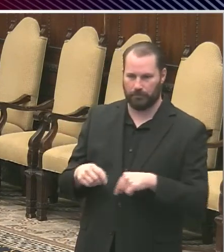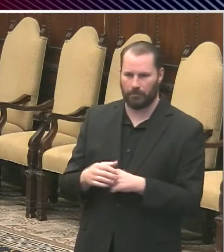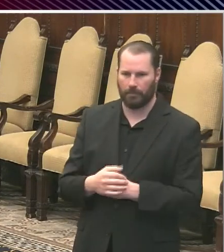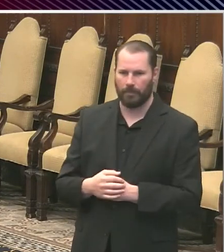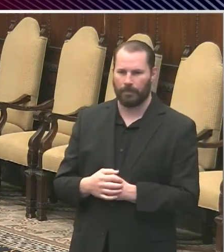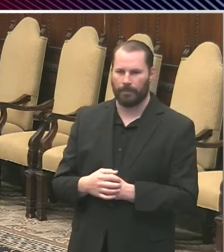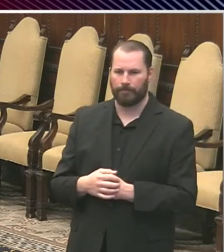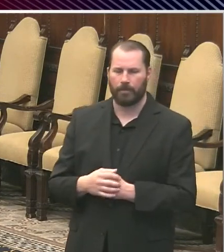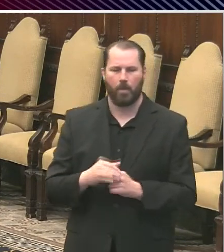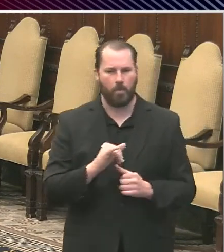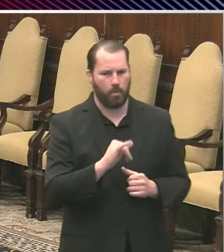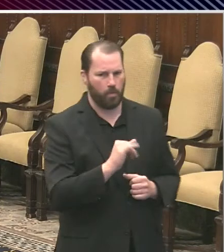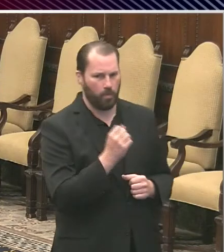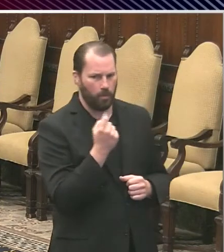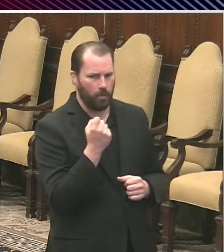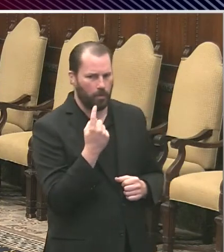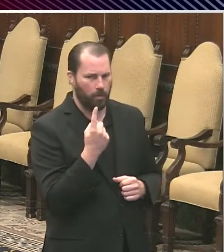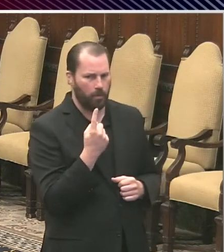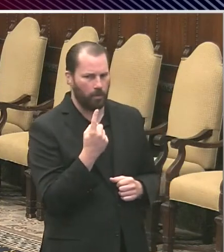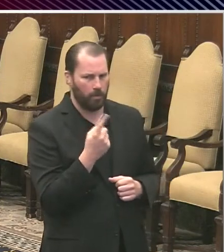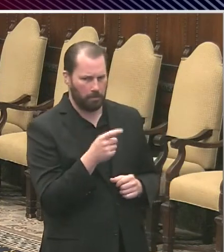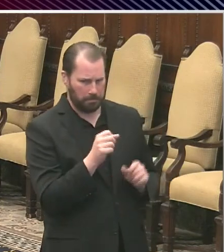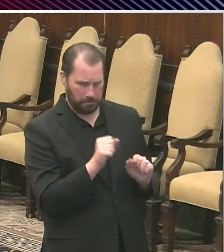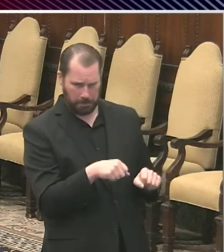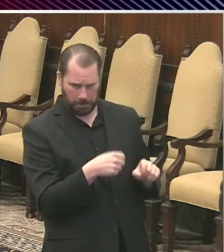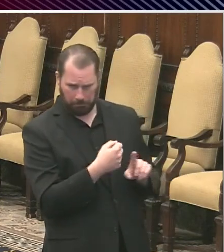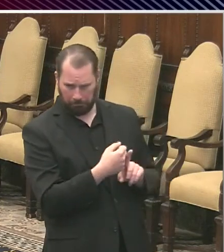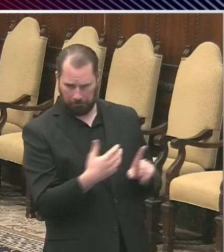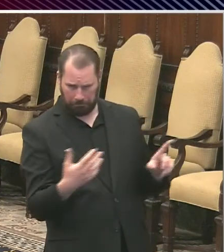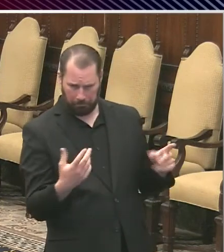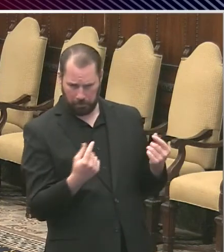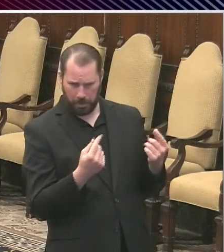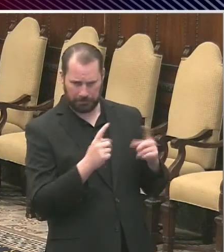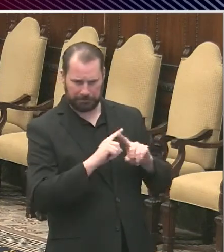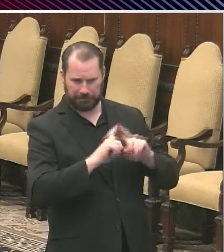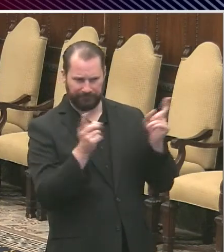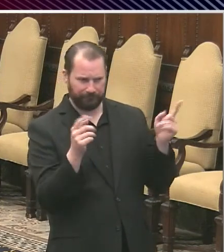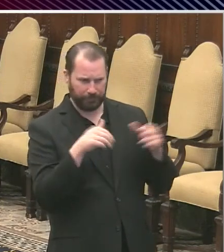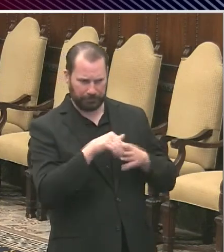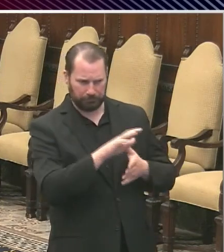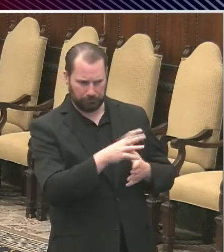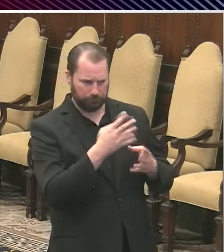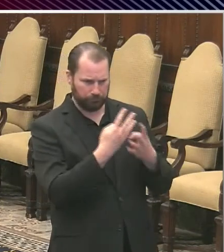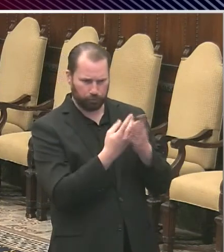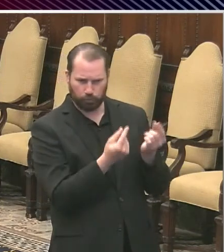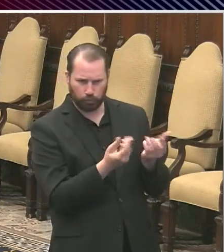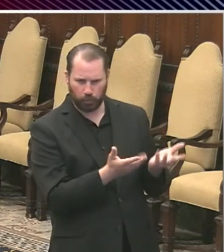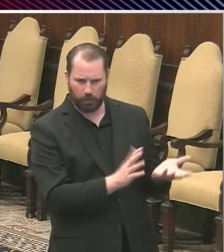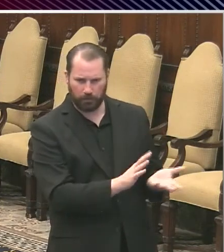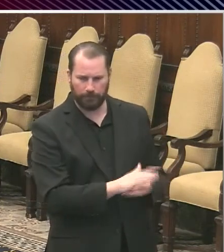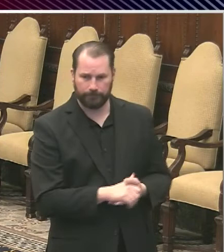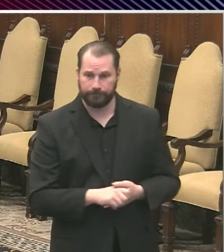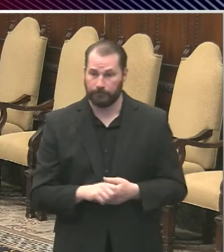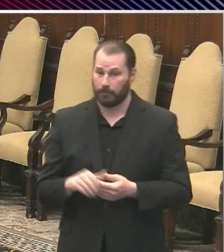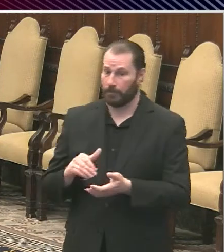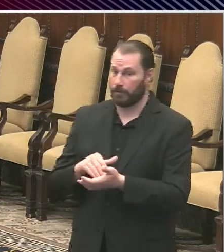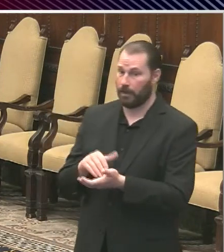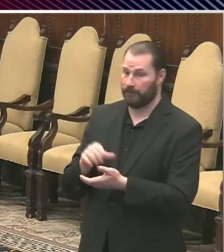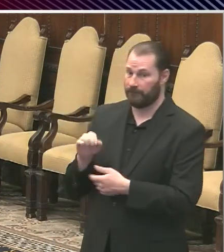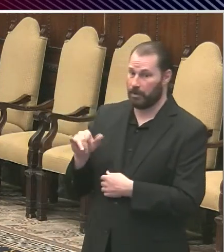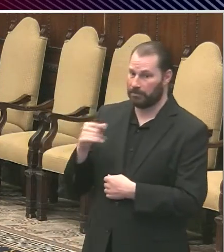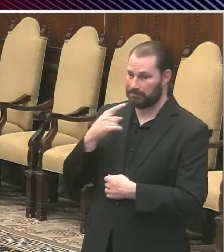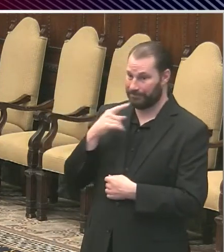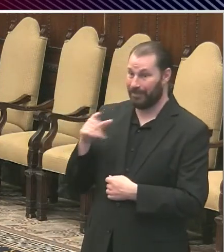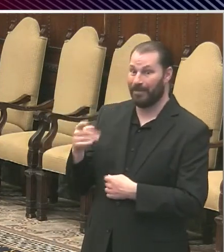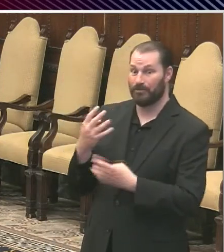expand on what the difference is, or is that over? In the jail, anybody who has symptoms right now is going to be tested regardless of